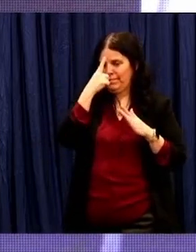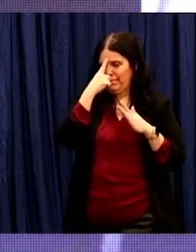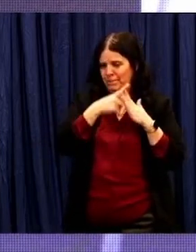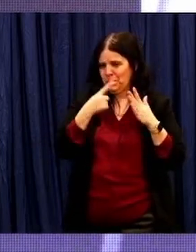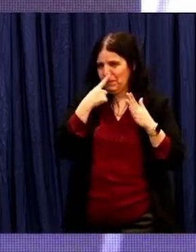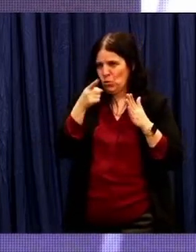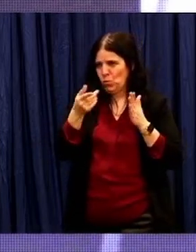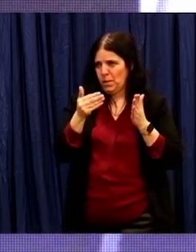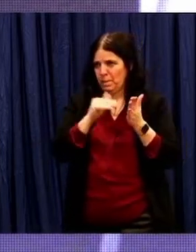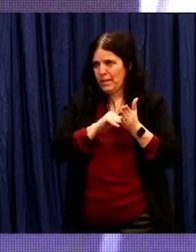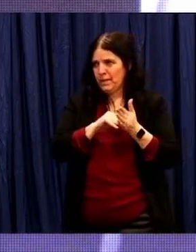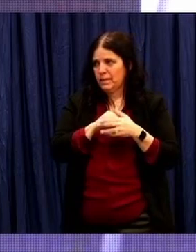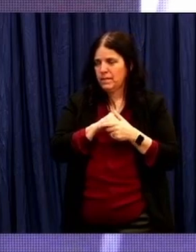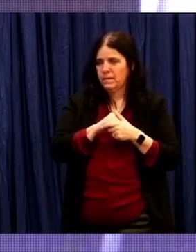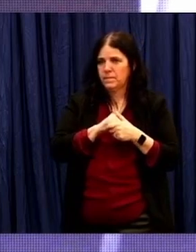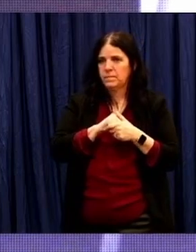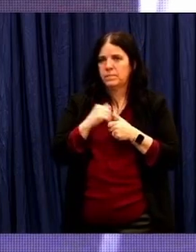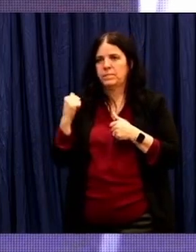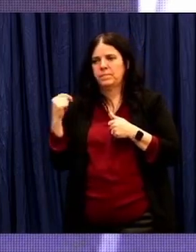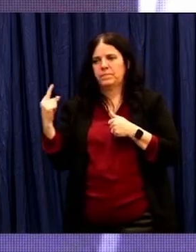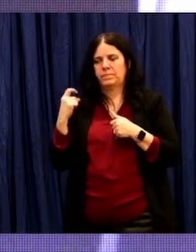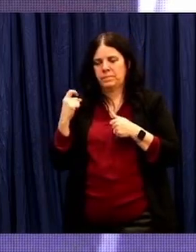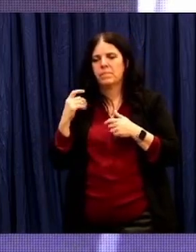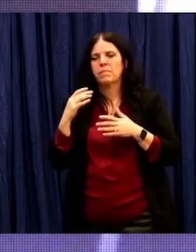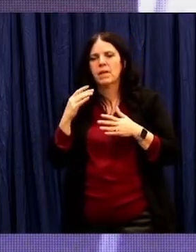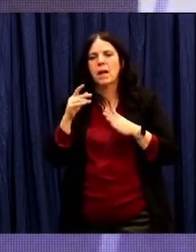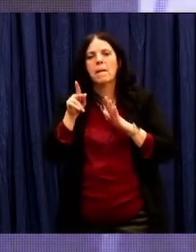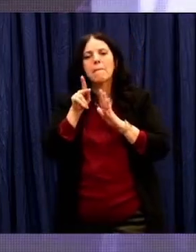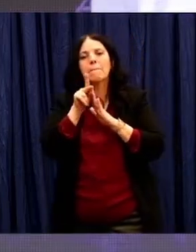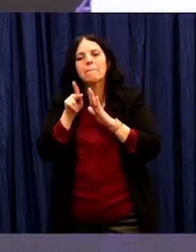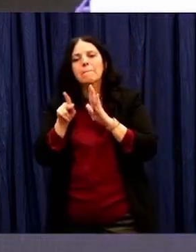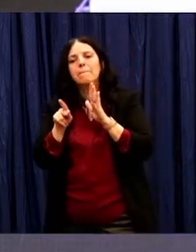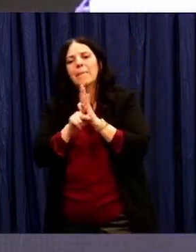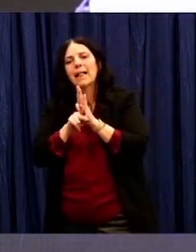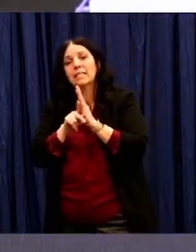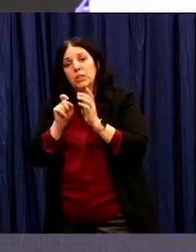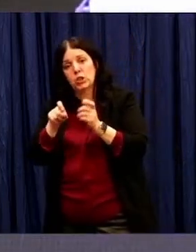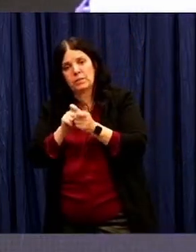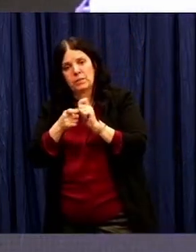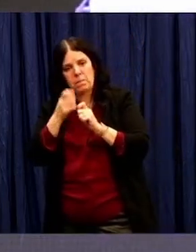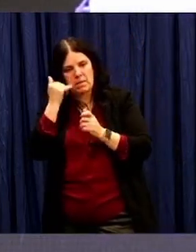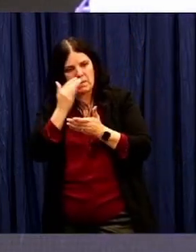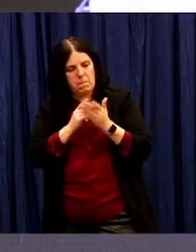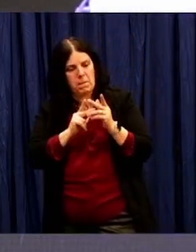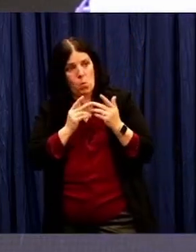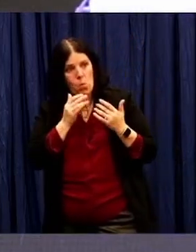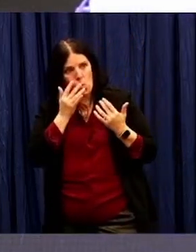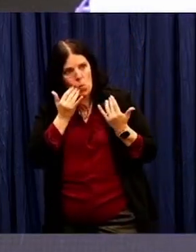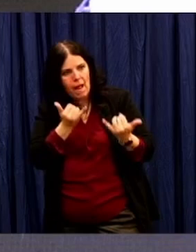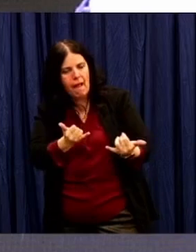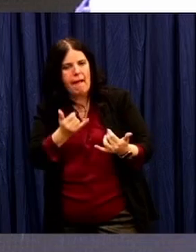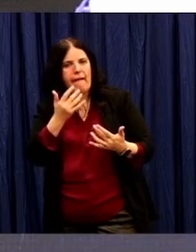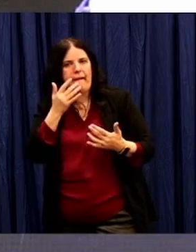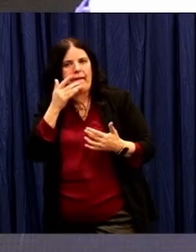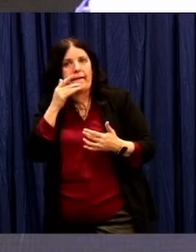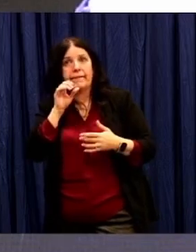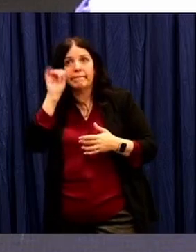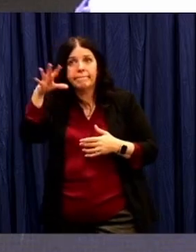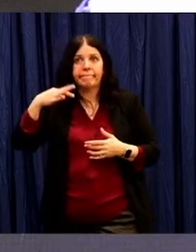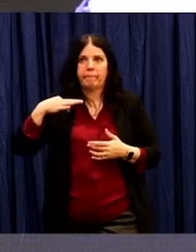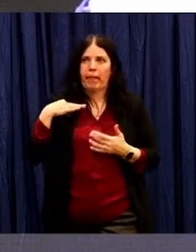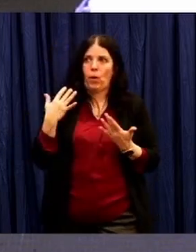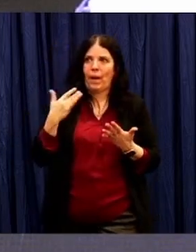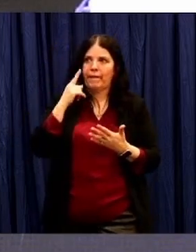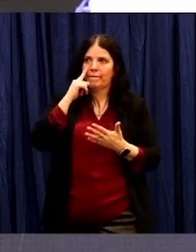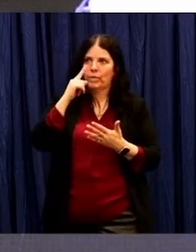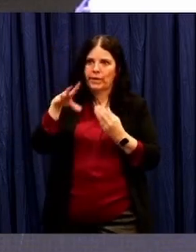If you're aware of any policy reforms as relate to the delay in sometimes getting the assistive technology that's needed. Yeah,